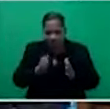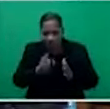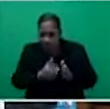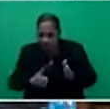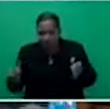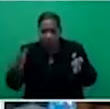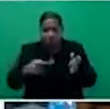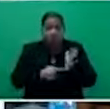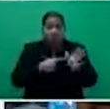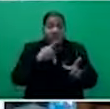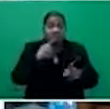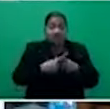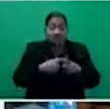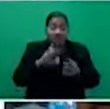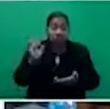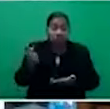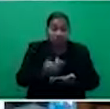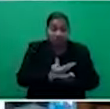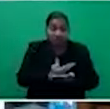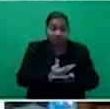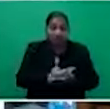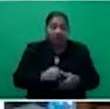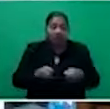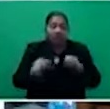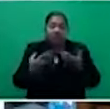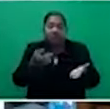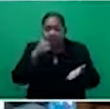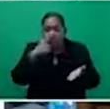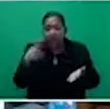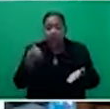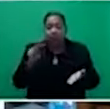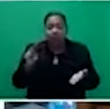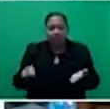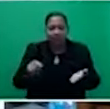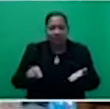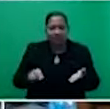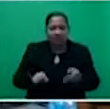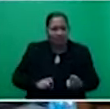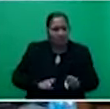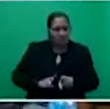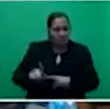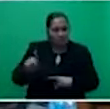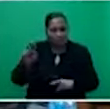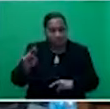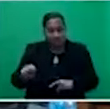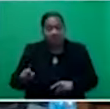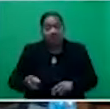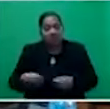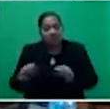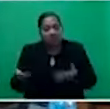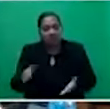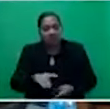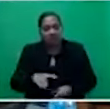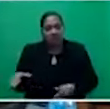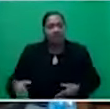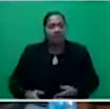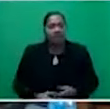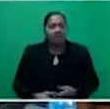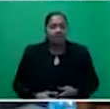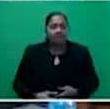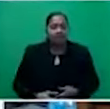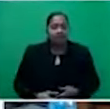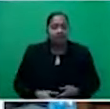then driven and given to people who need the most. A lot of taxation, Mr. Speaker, sir, a lot of